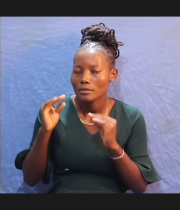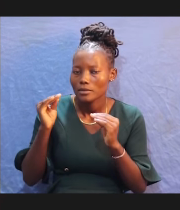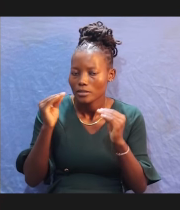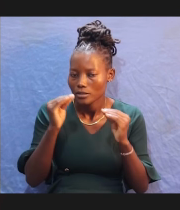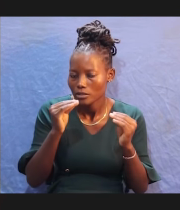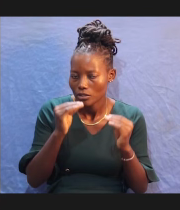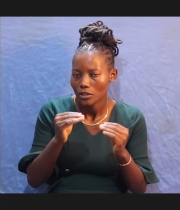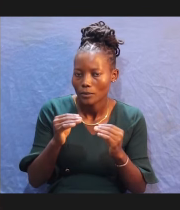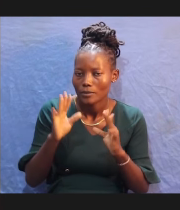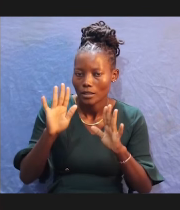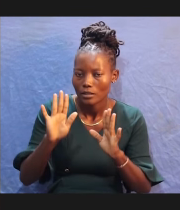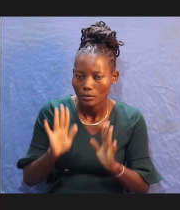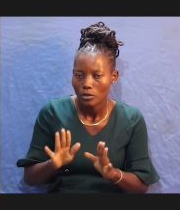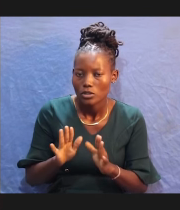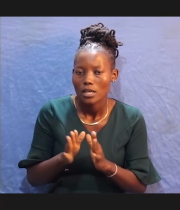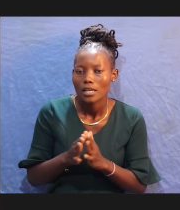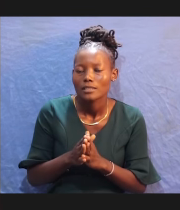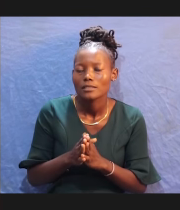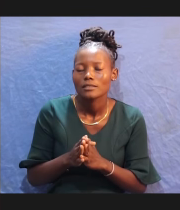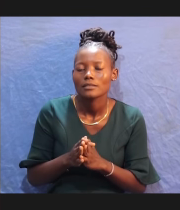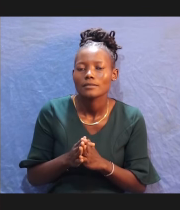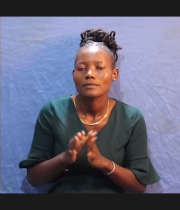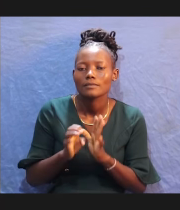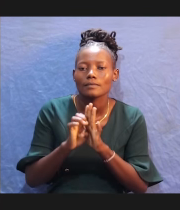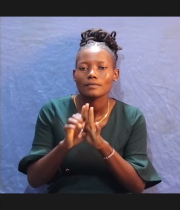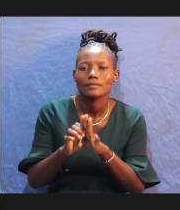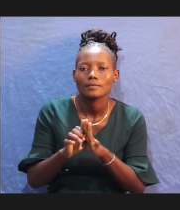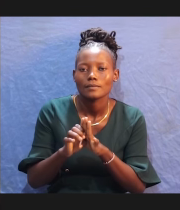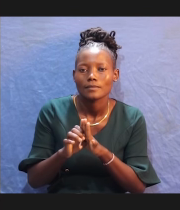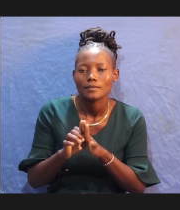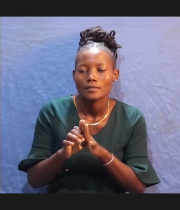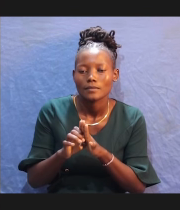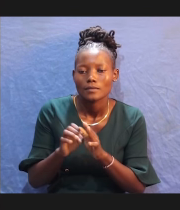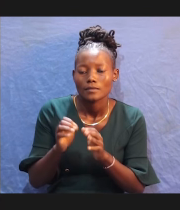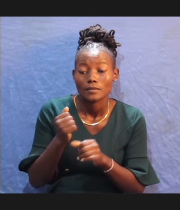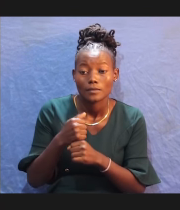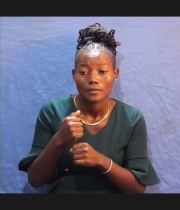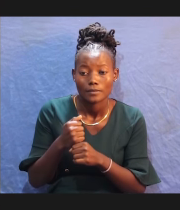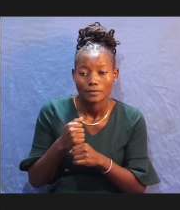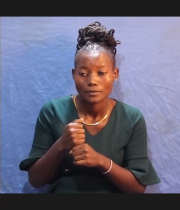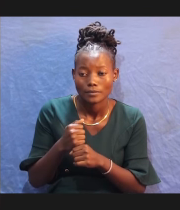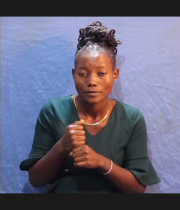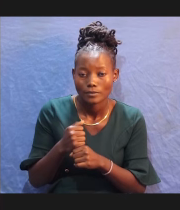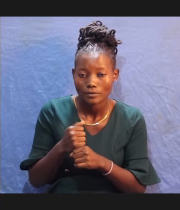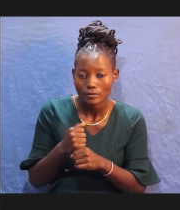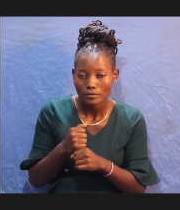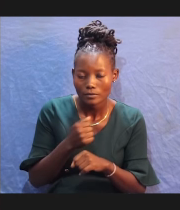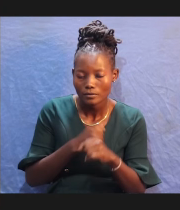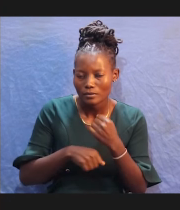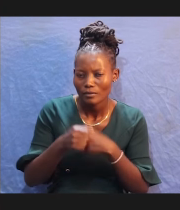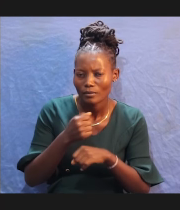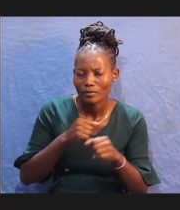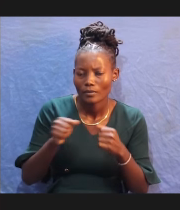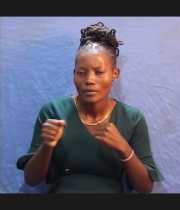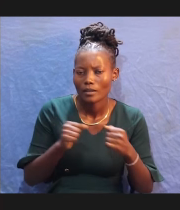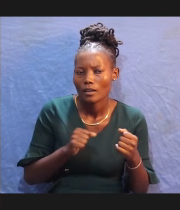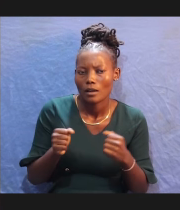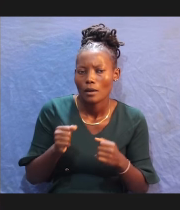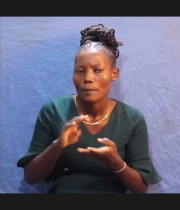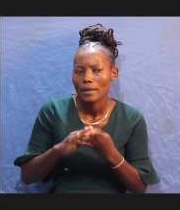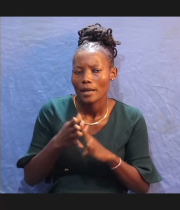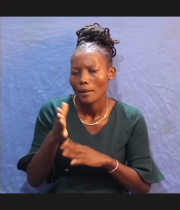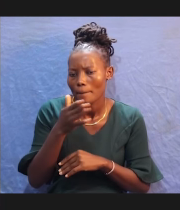to him or to them. So for example, saying, okay, warm-up is important because we warm up your muscles in order for you to be better